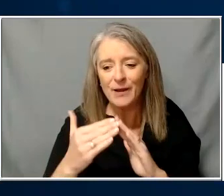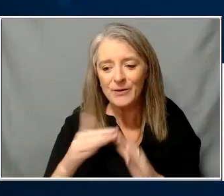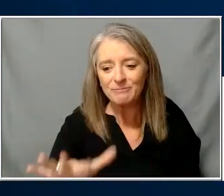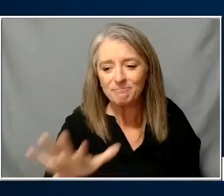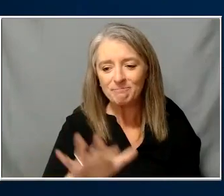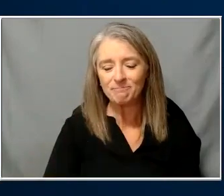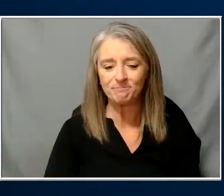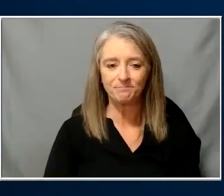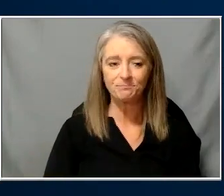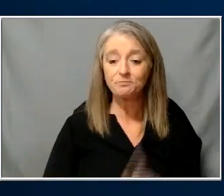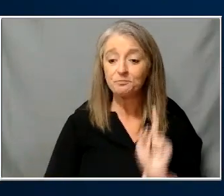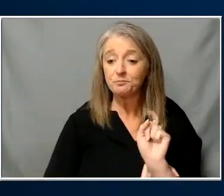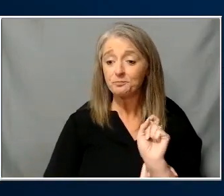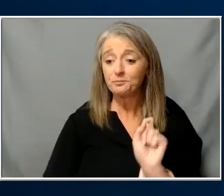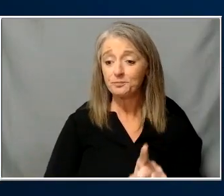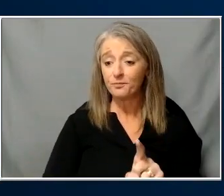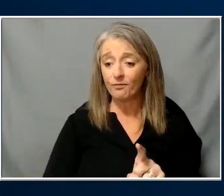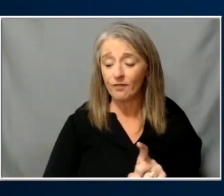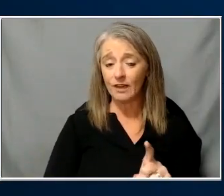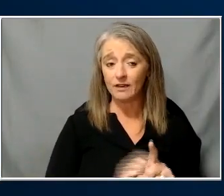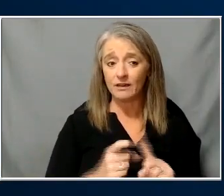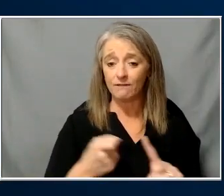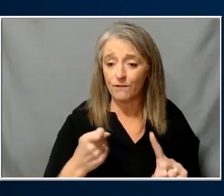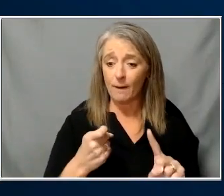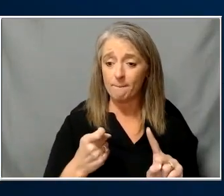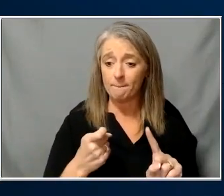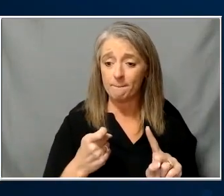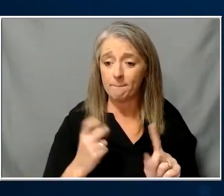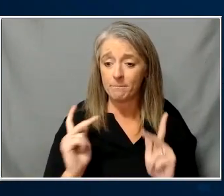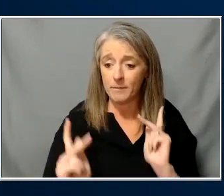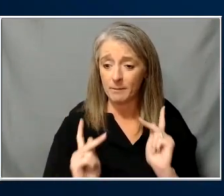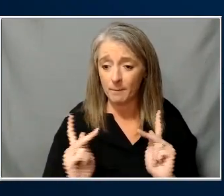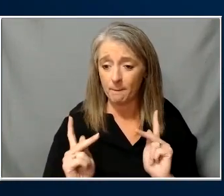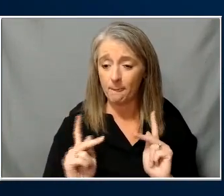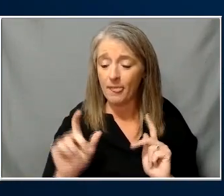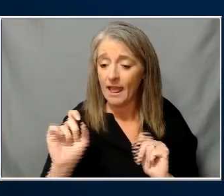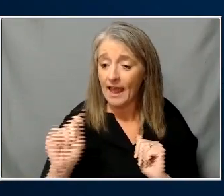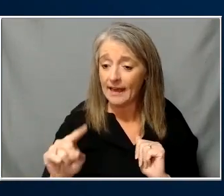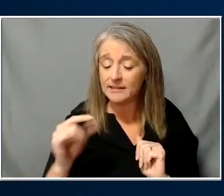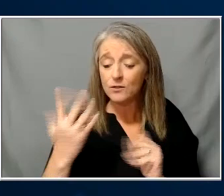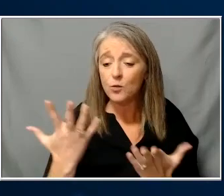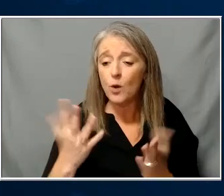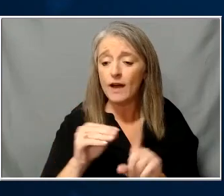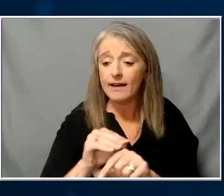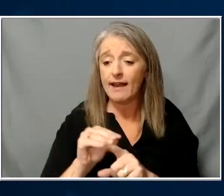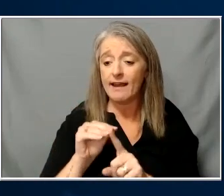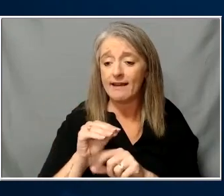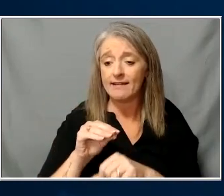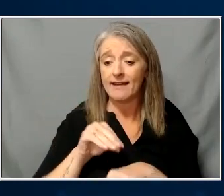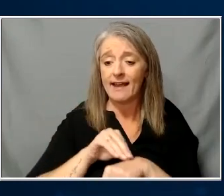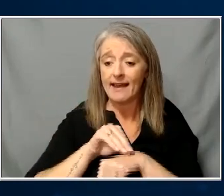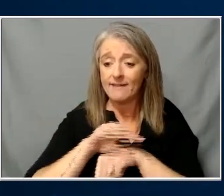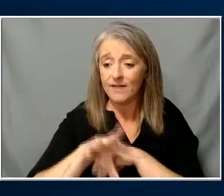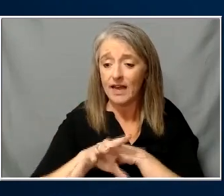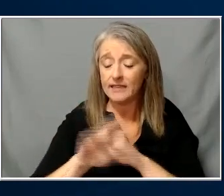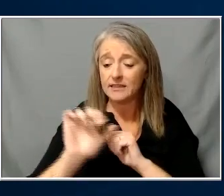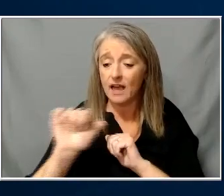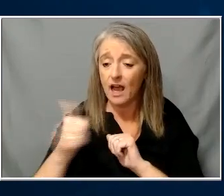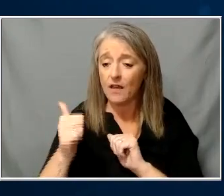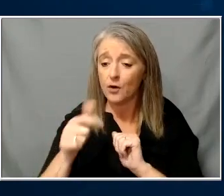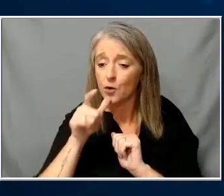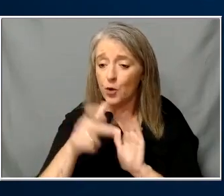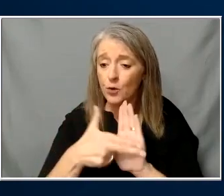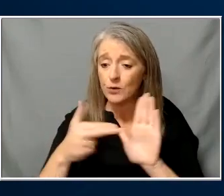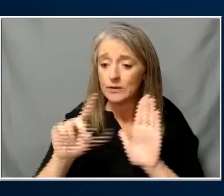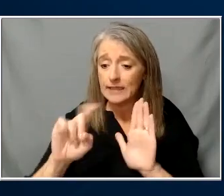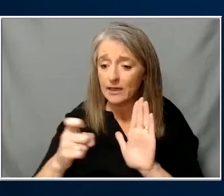have a question from one of our viewers asking Cynthia, what advice do you give others diagnosed with cancer? Now, I have to